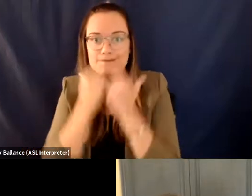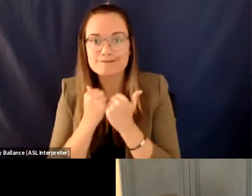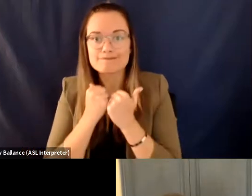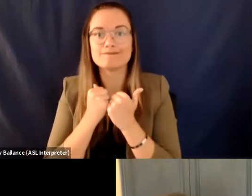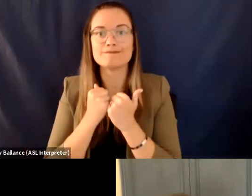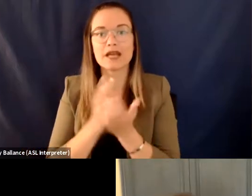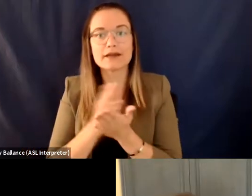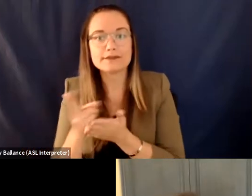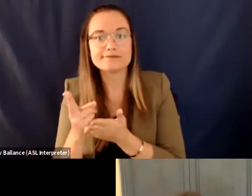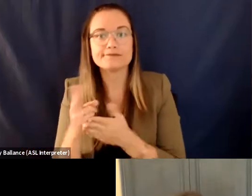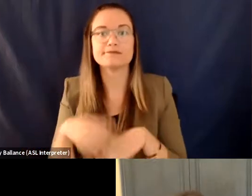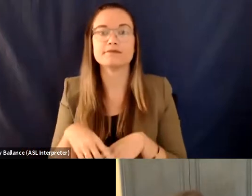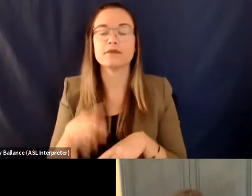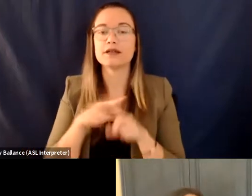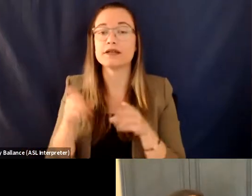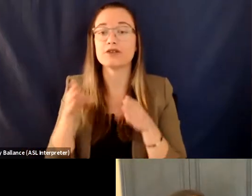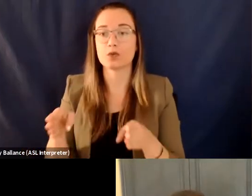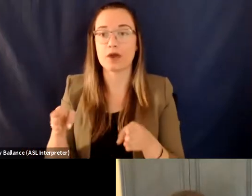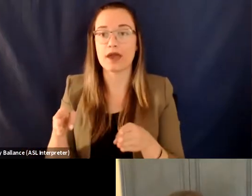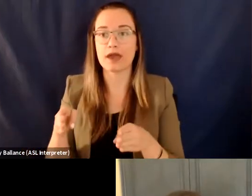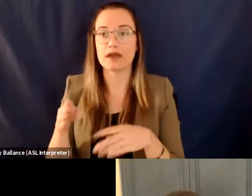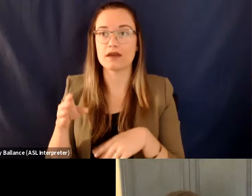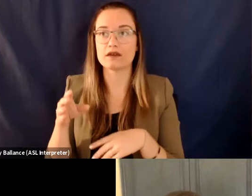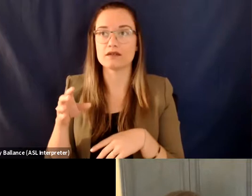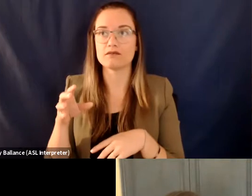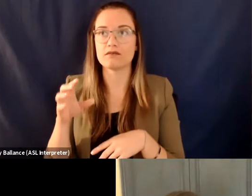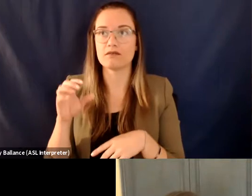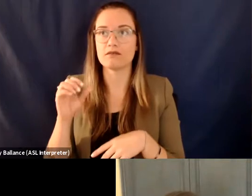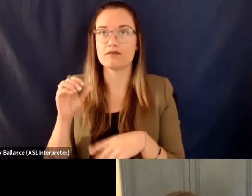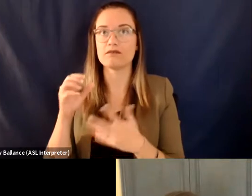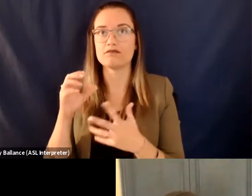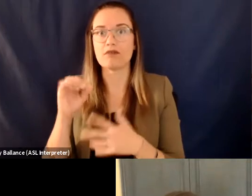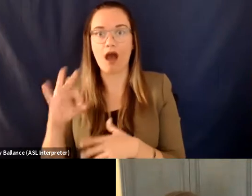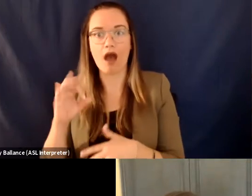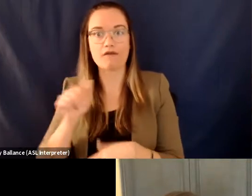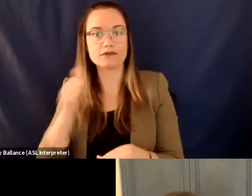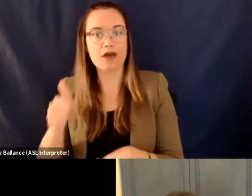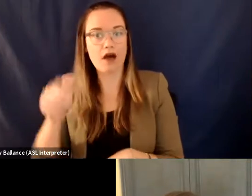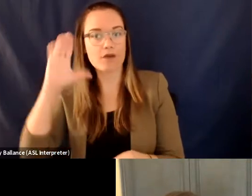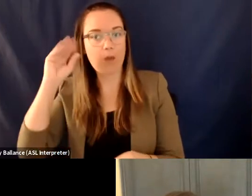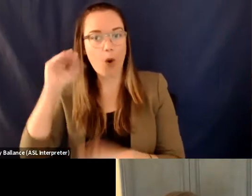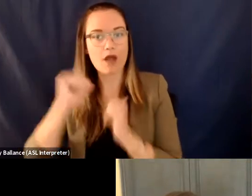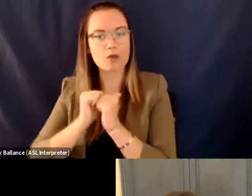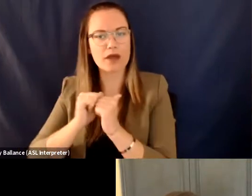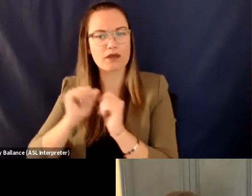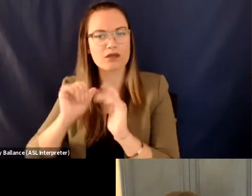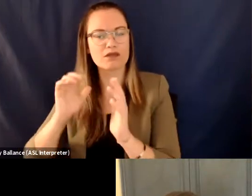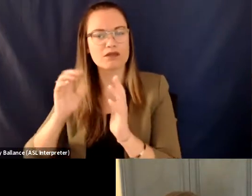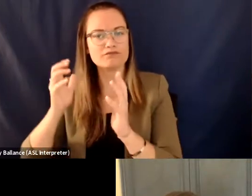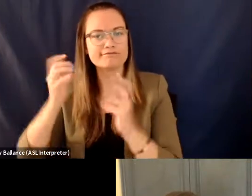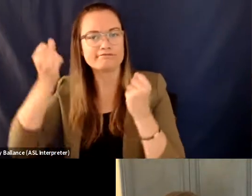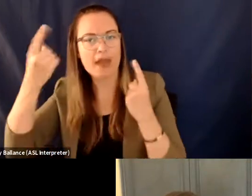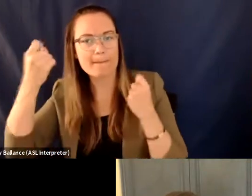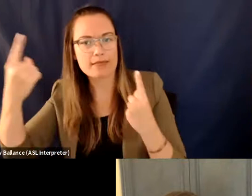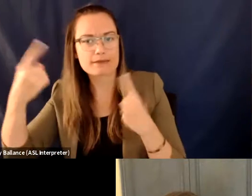and a kind of different way of being a boy, which is empathy and listening and to discover a different kind of boyhood